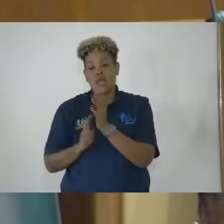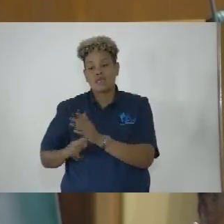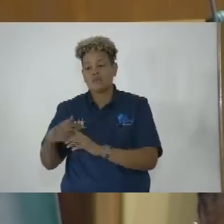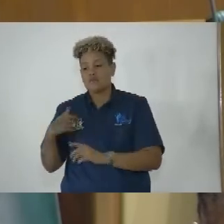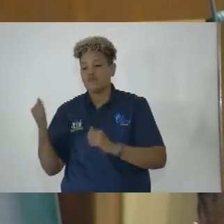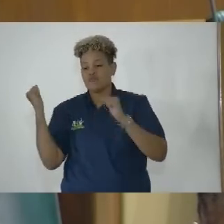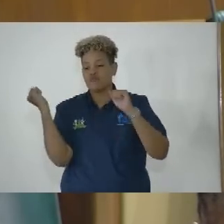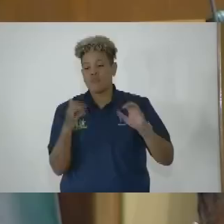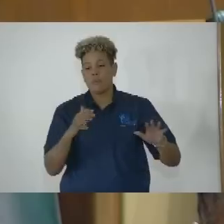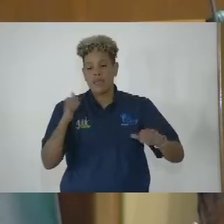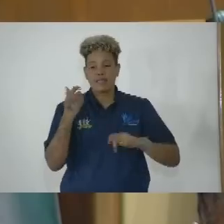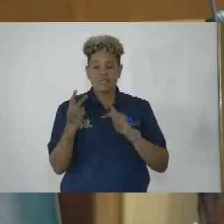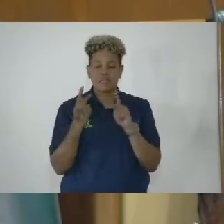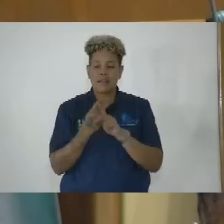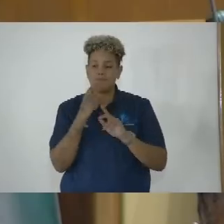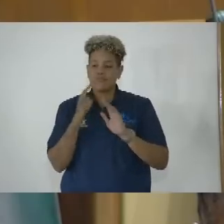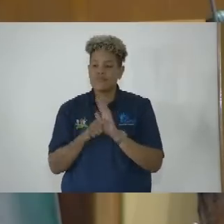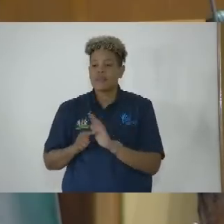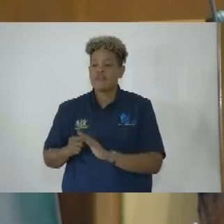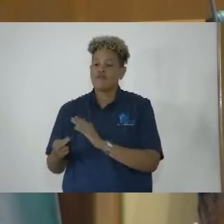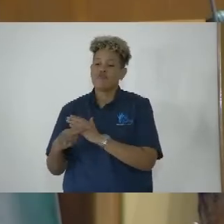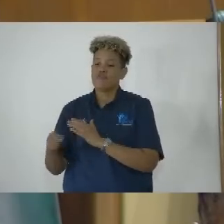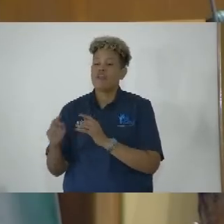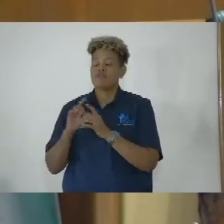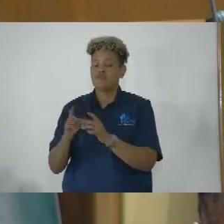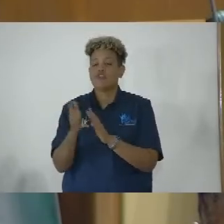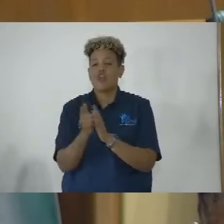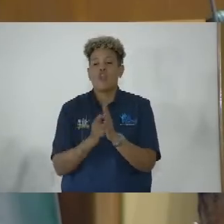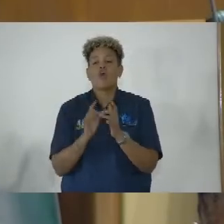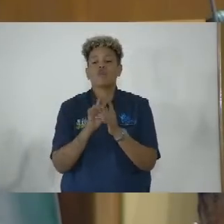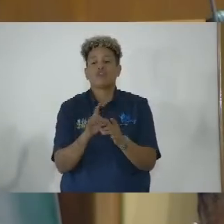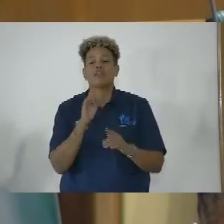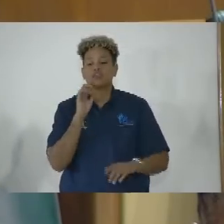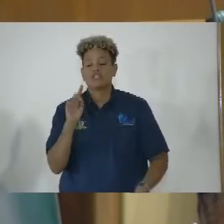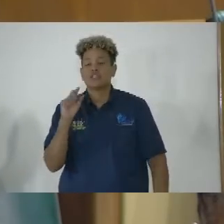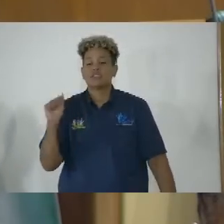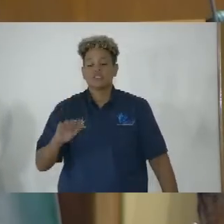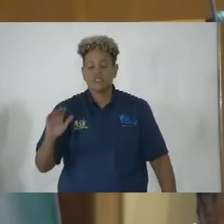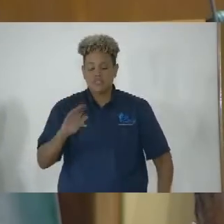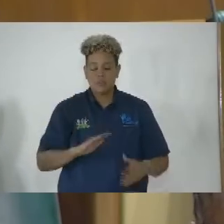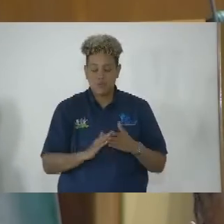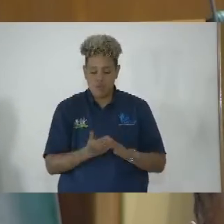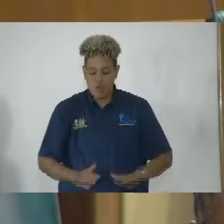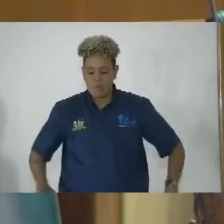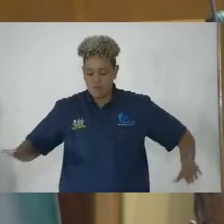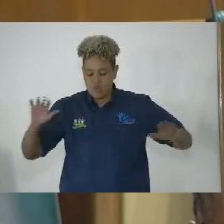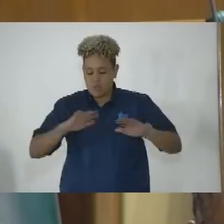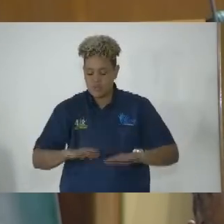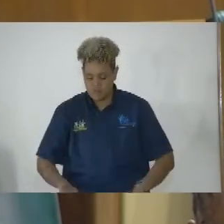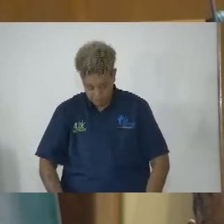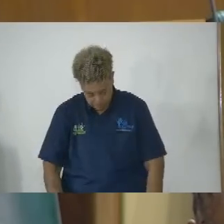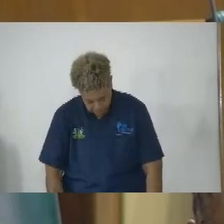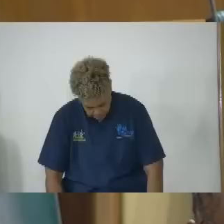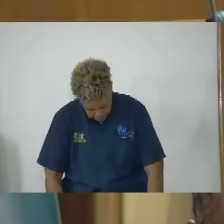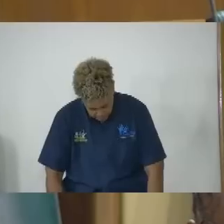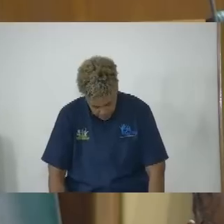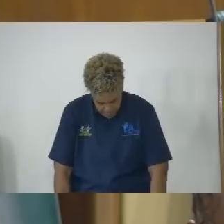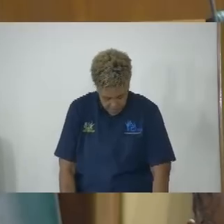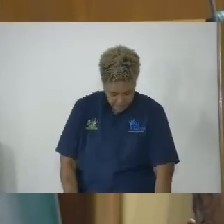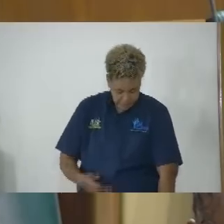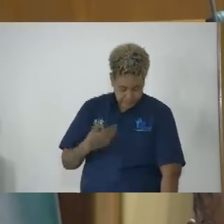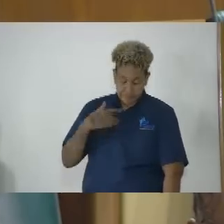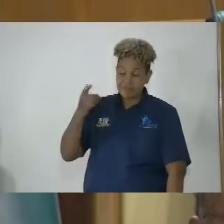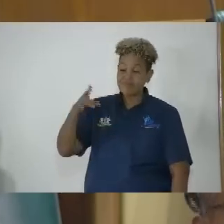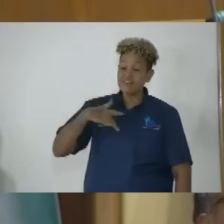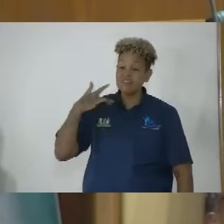any sort of negative references in laws as it relates to persons with disabilities. And I get